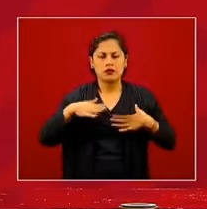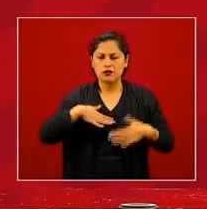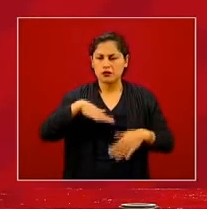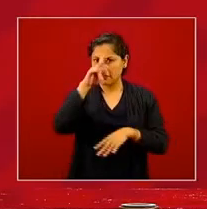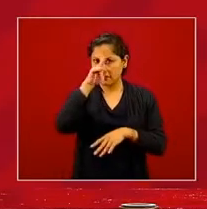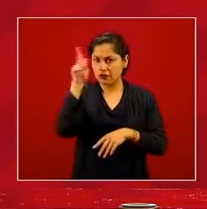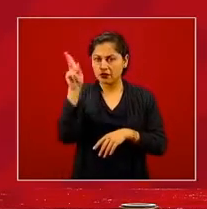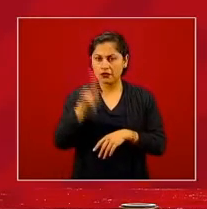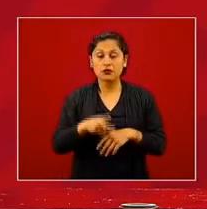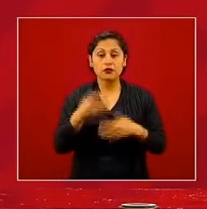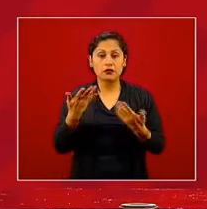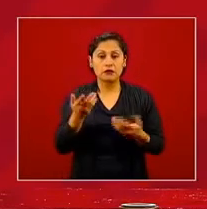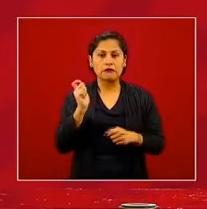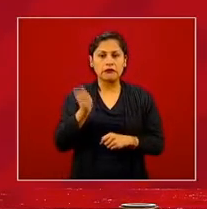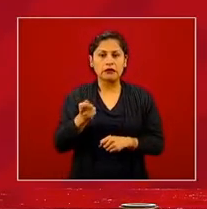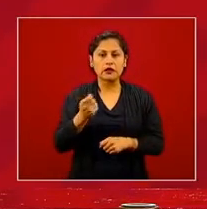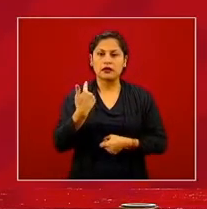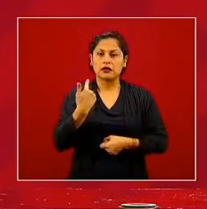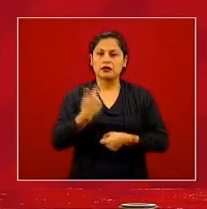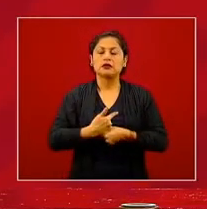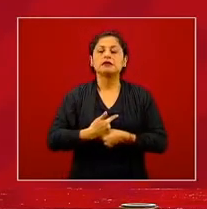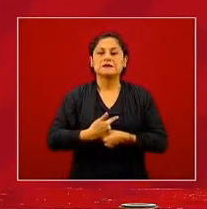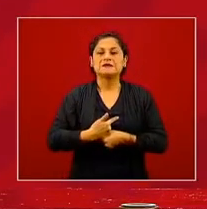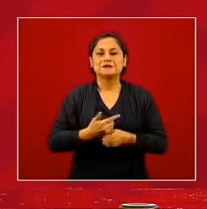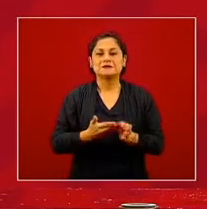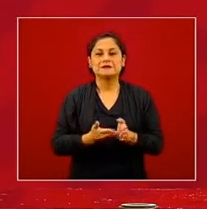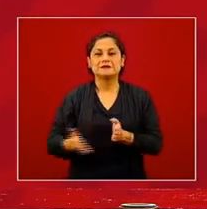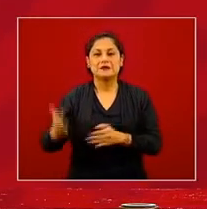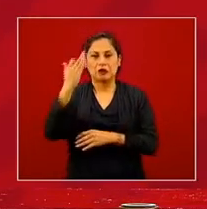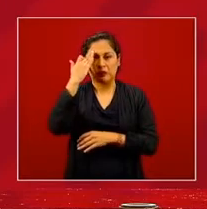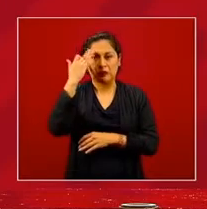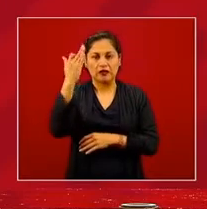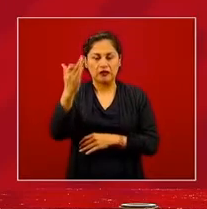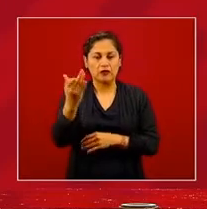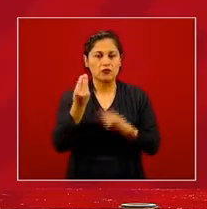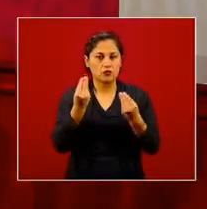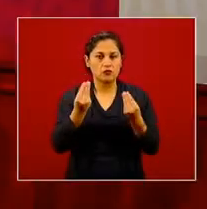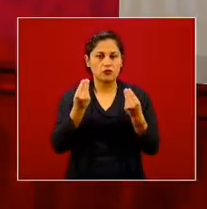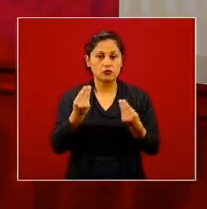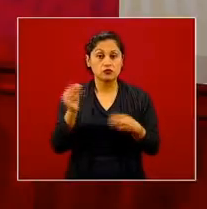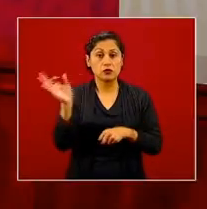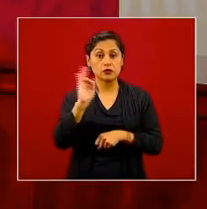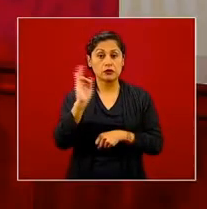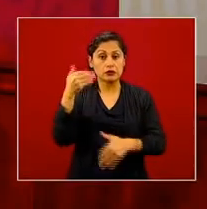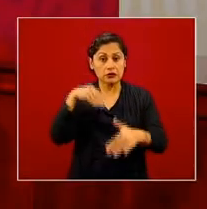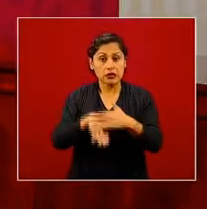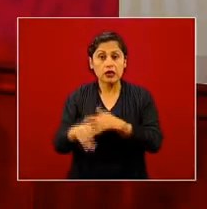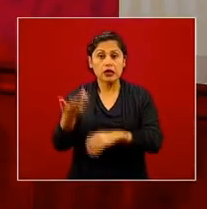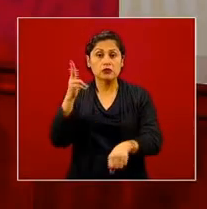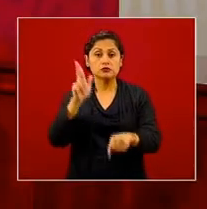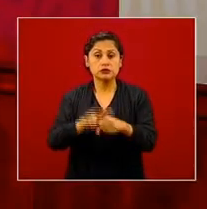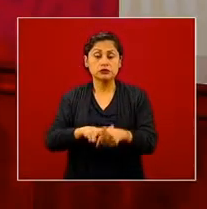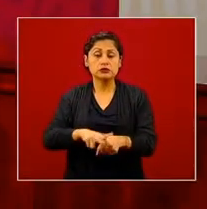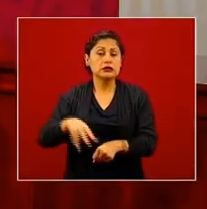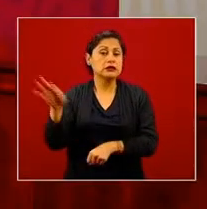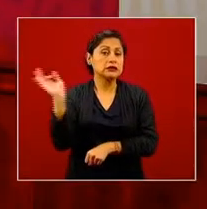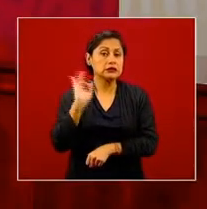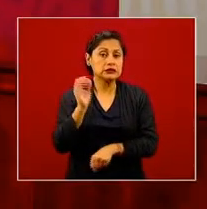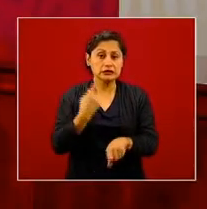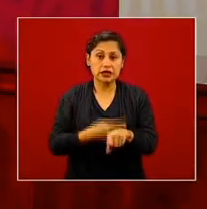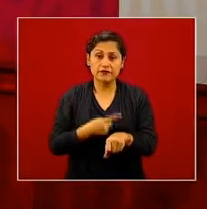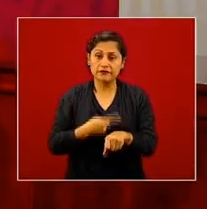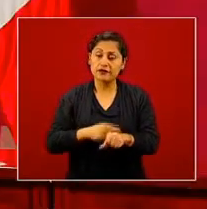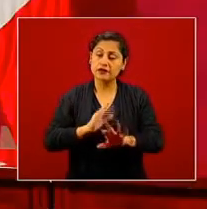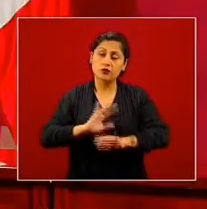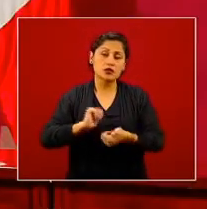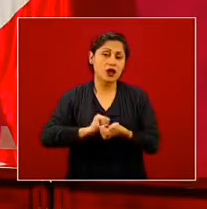palpitations, heavy breathing. This means that we've let time pass. So when that person